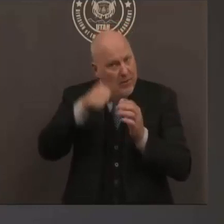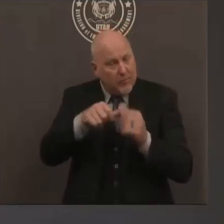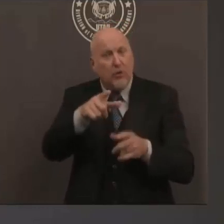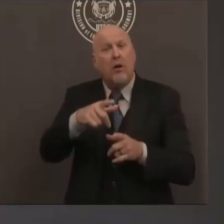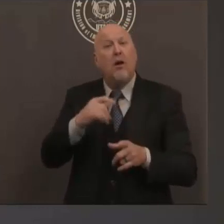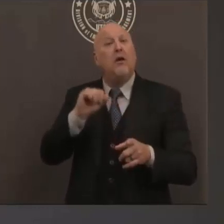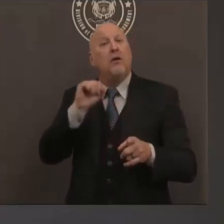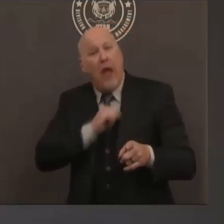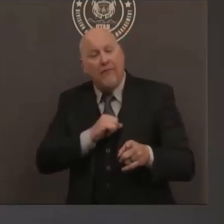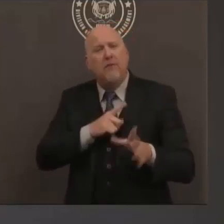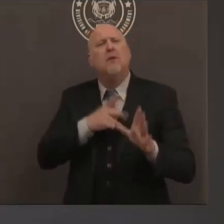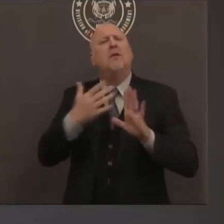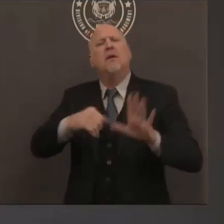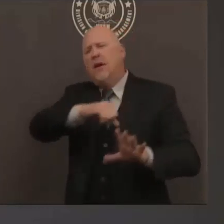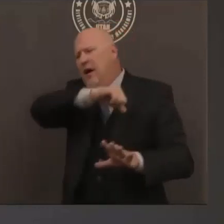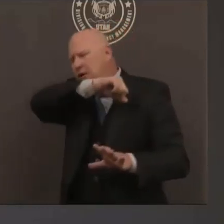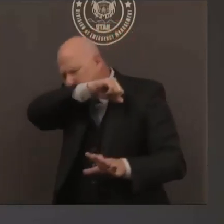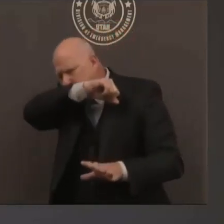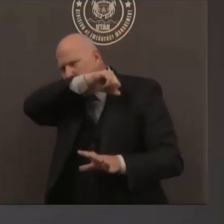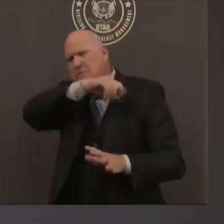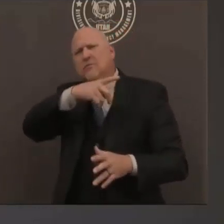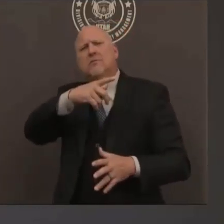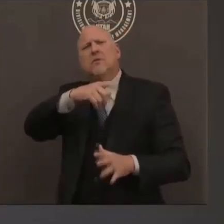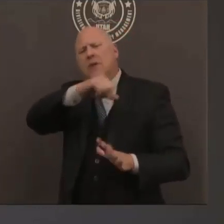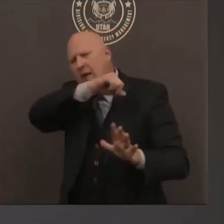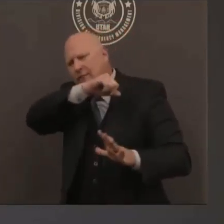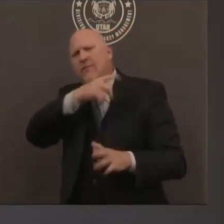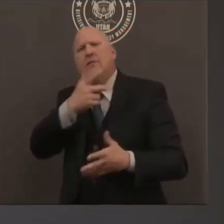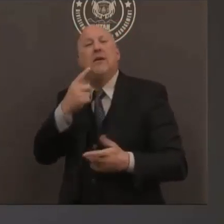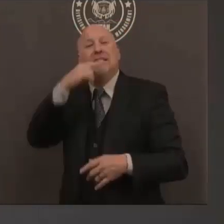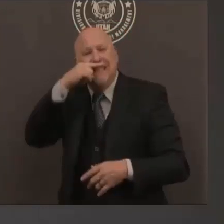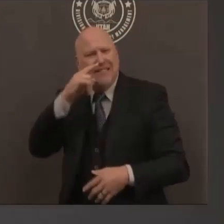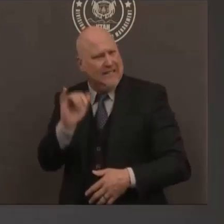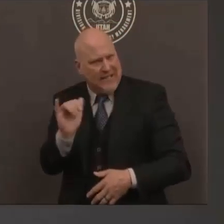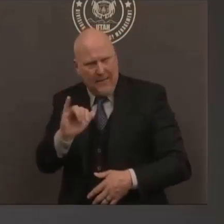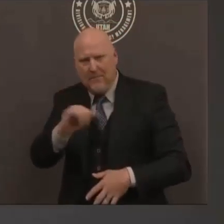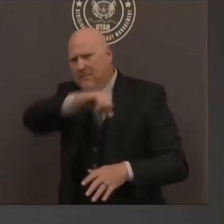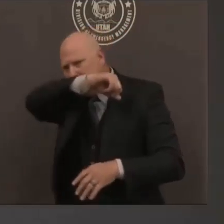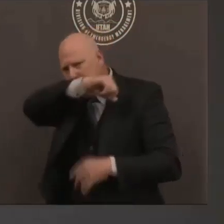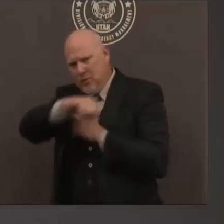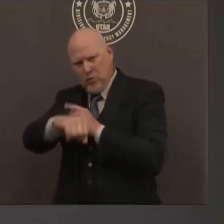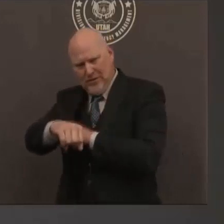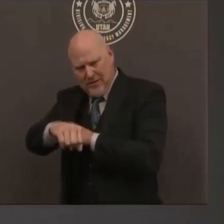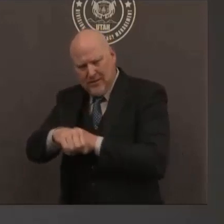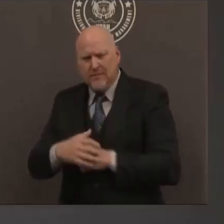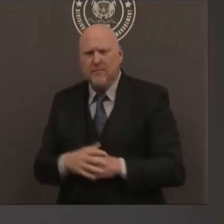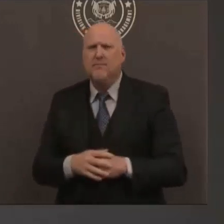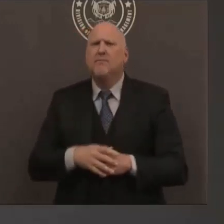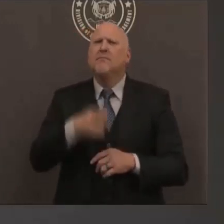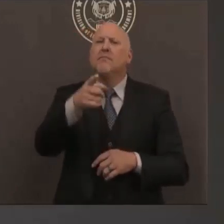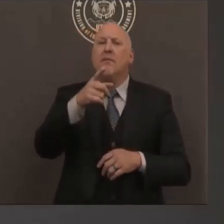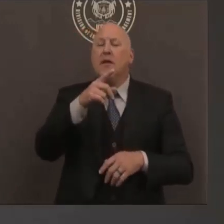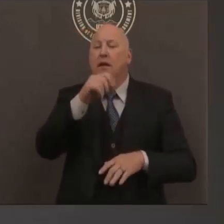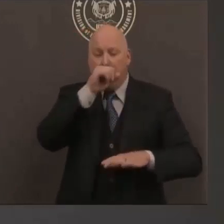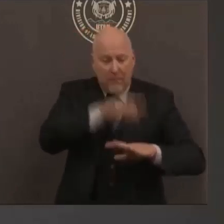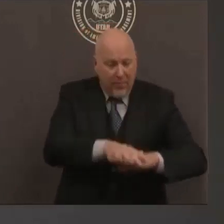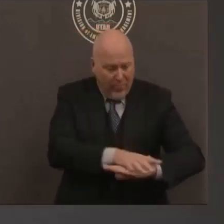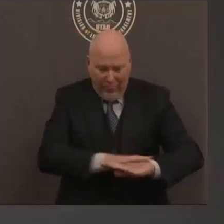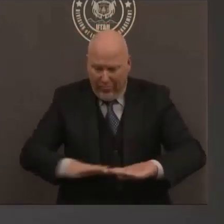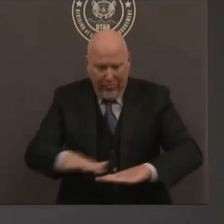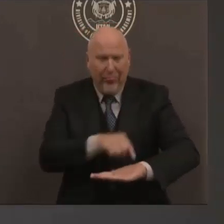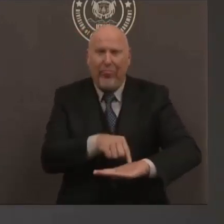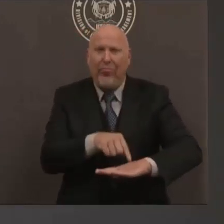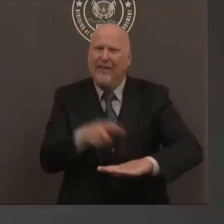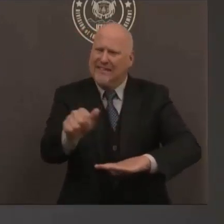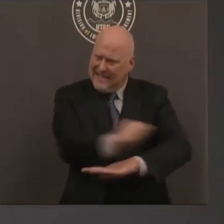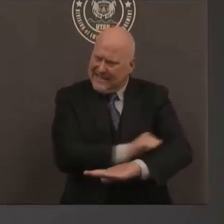hands. Clean high-touch surfaces. You see Paul here cleaning the high-touch surfaces here on this dais here